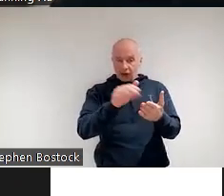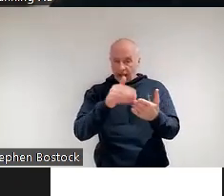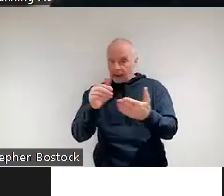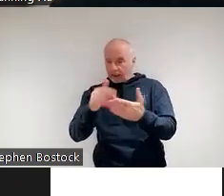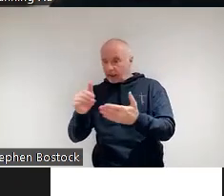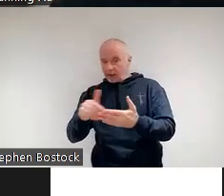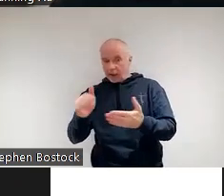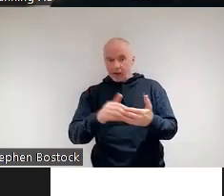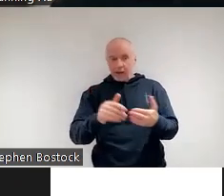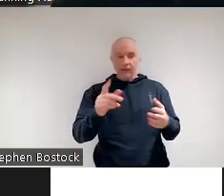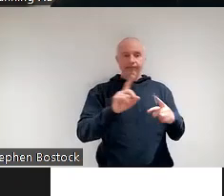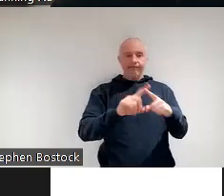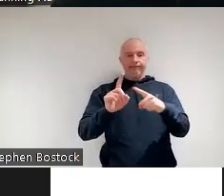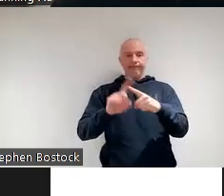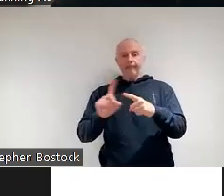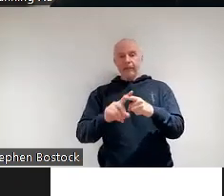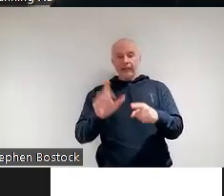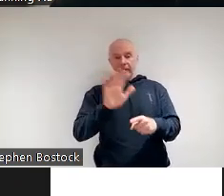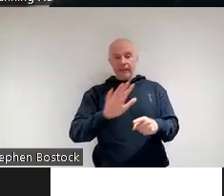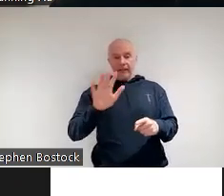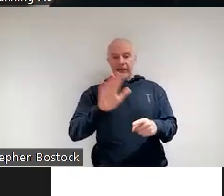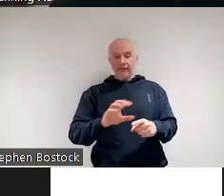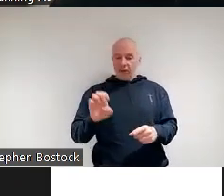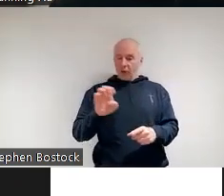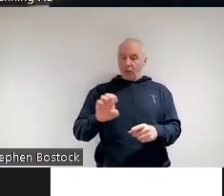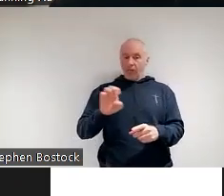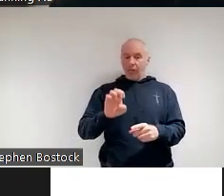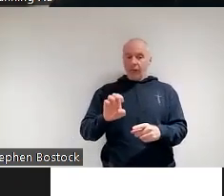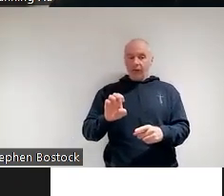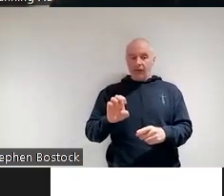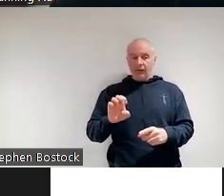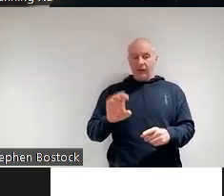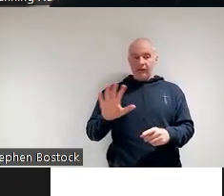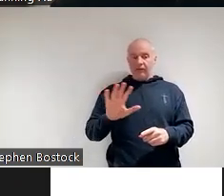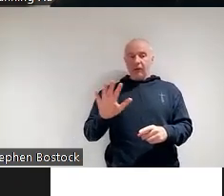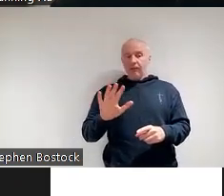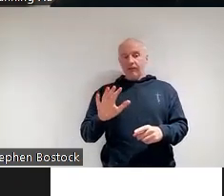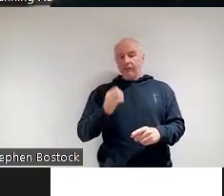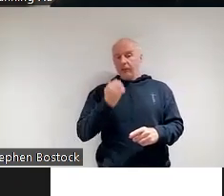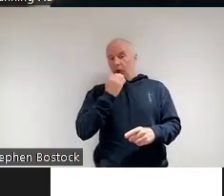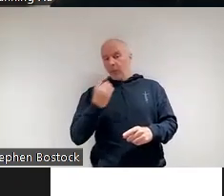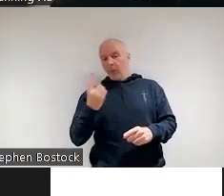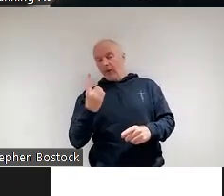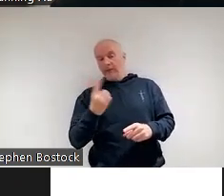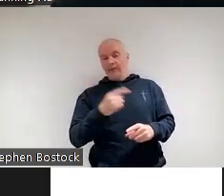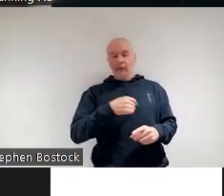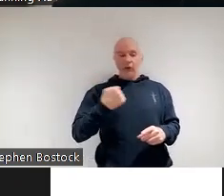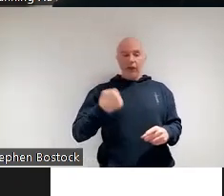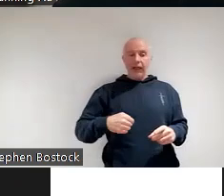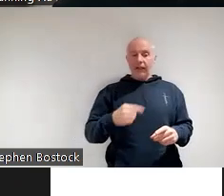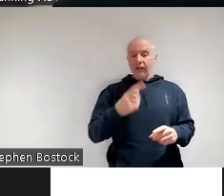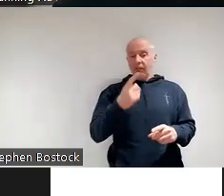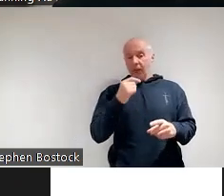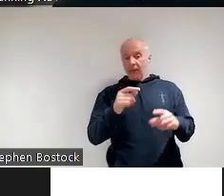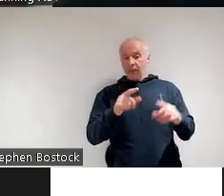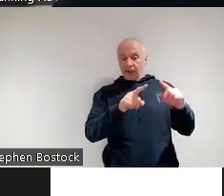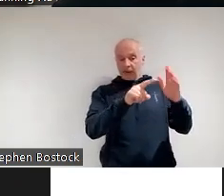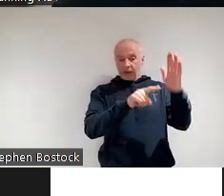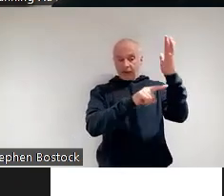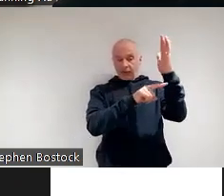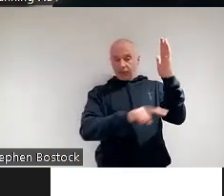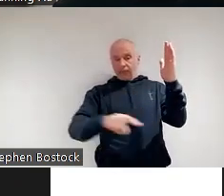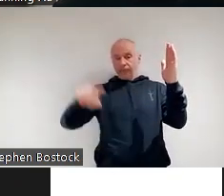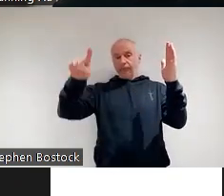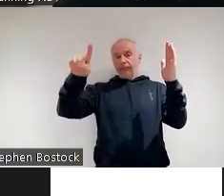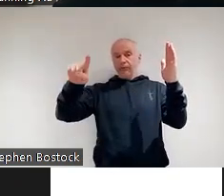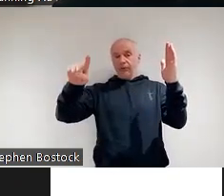countries. Europe obviously is not the fastest. China is probably leading at the moment, but Europe is